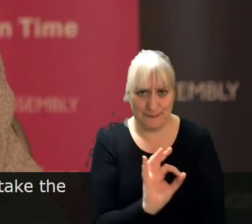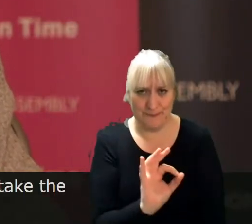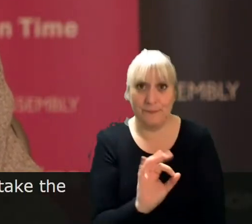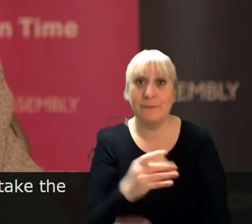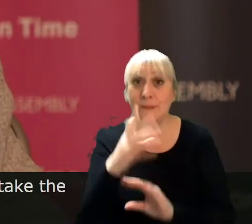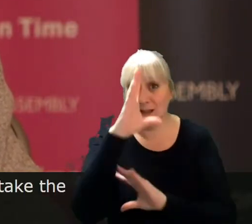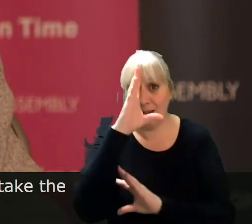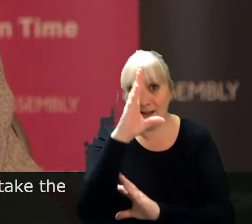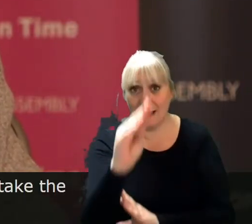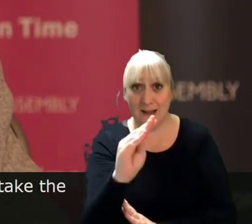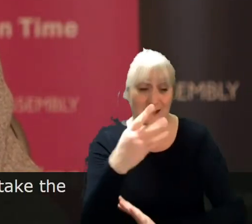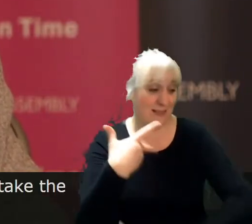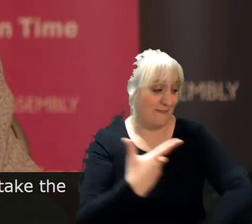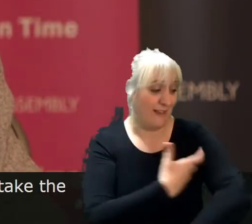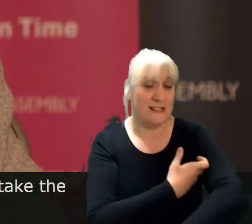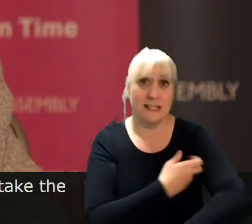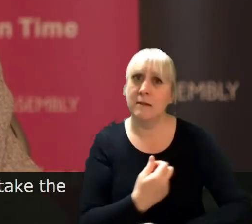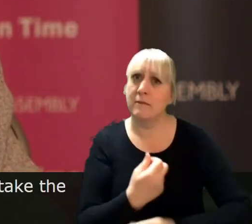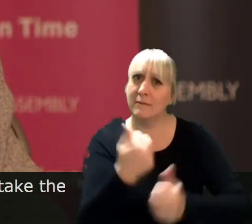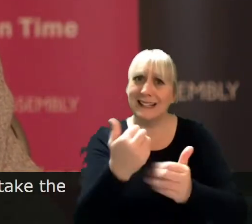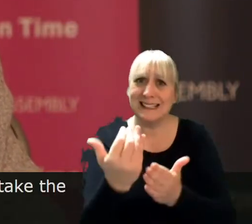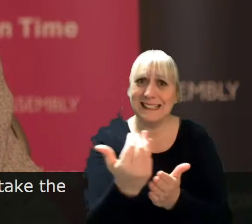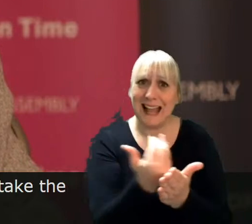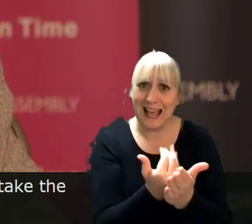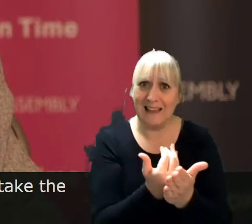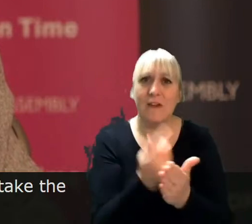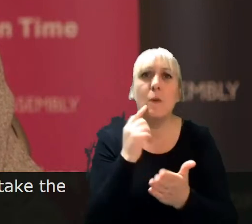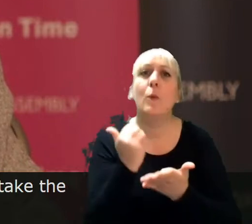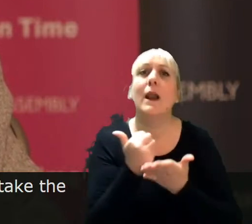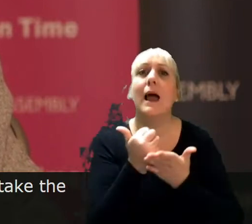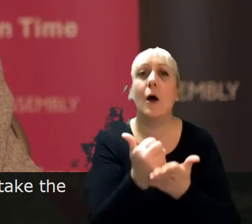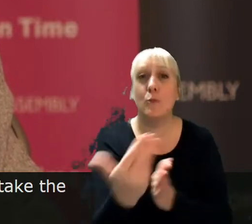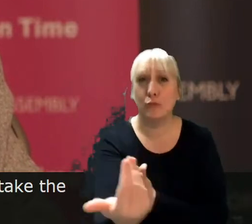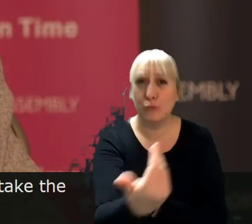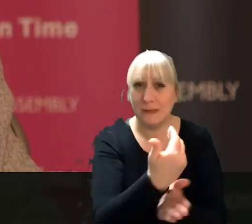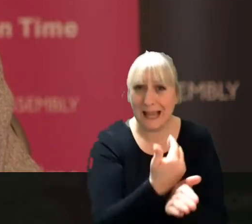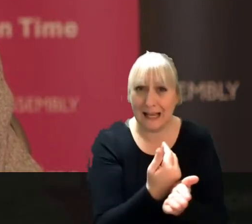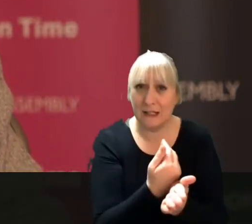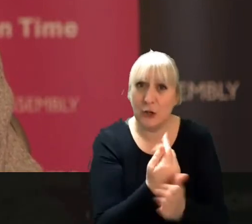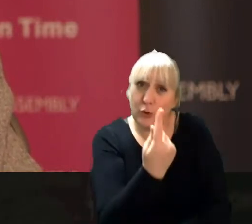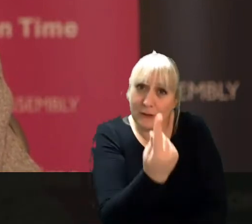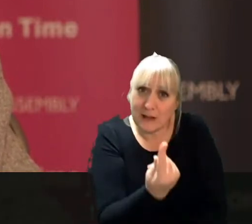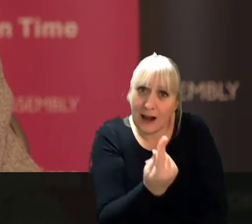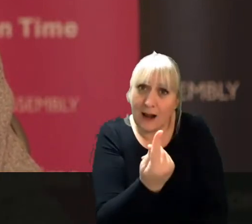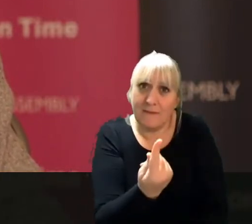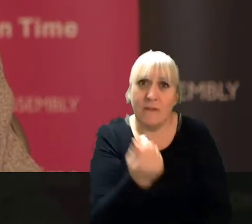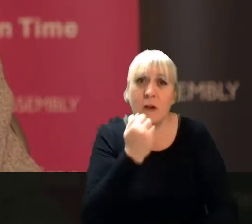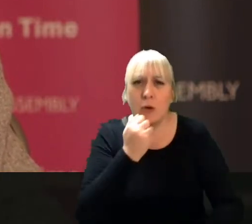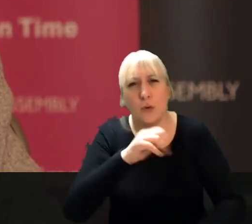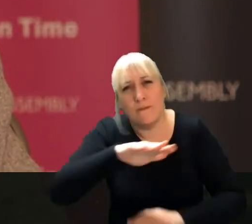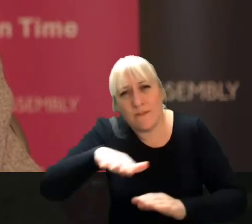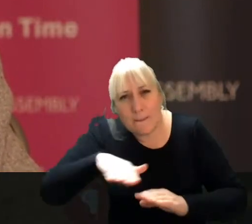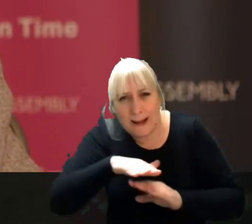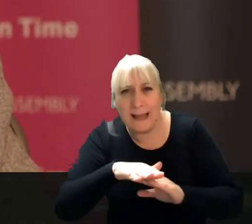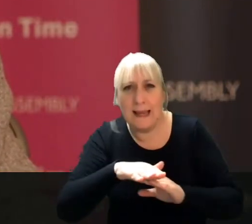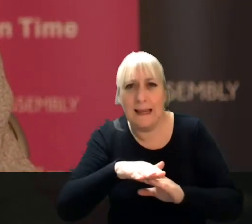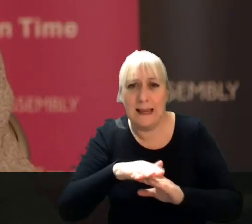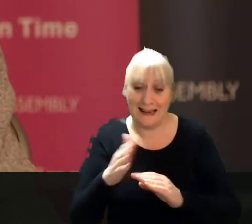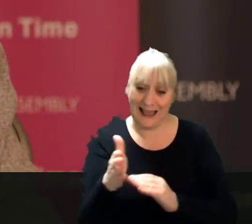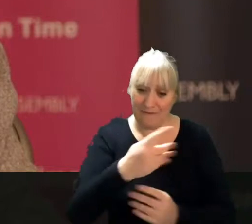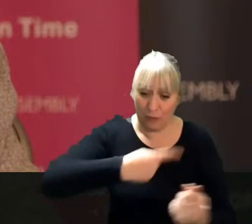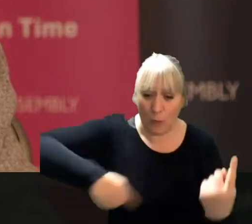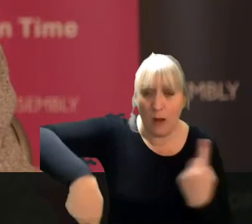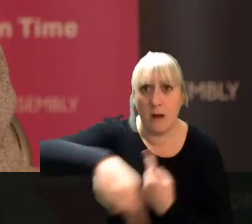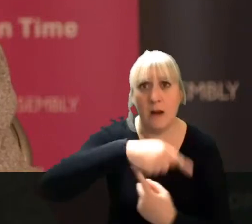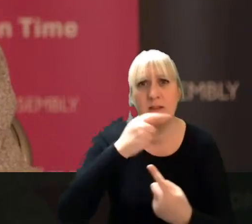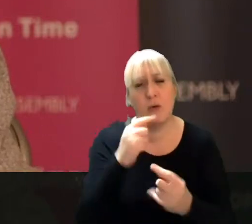vaccine is safe and will help protect you, your loved ones, and everyone from this terrible virus.